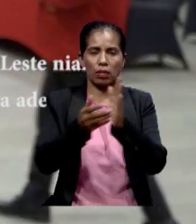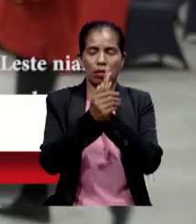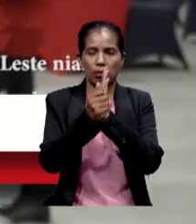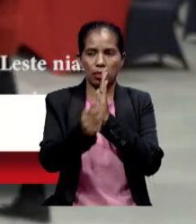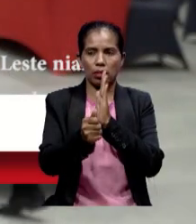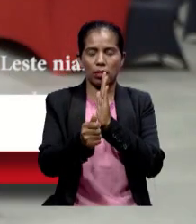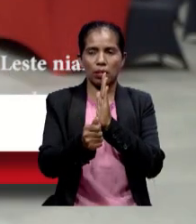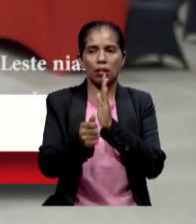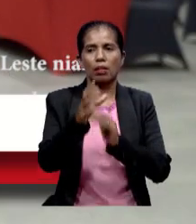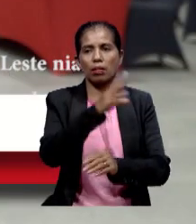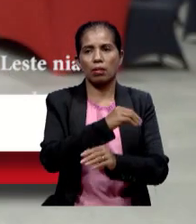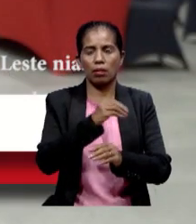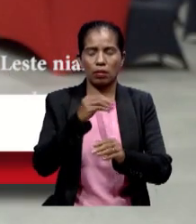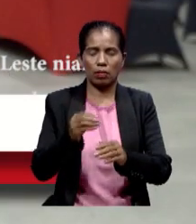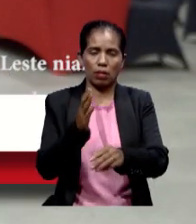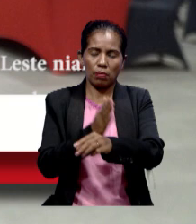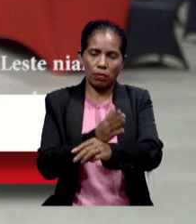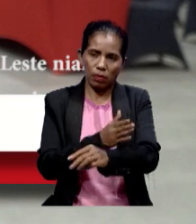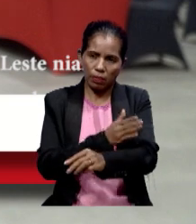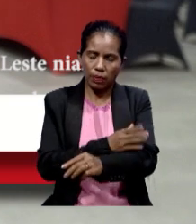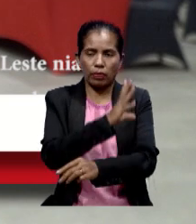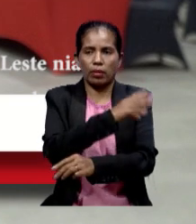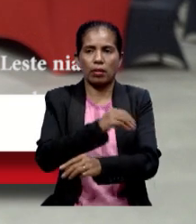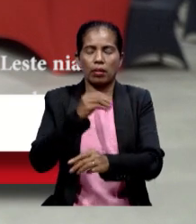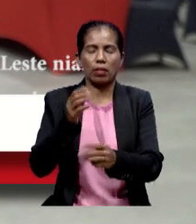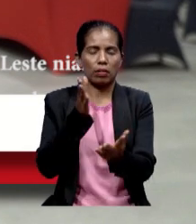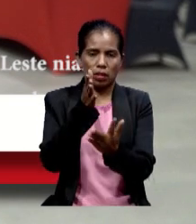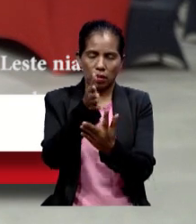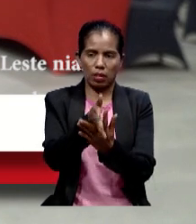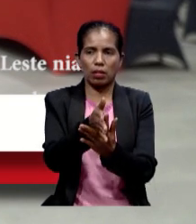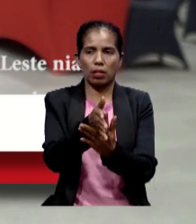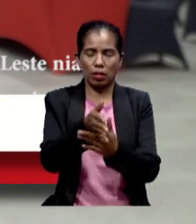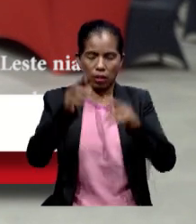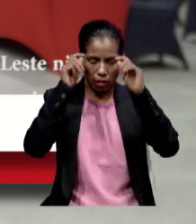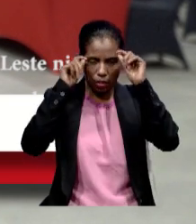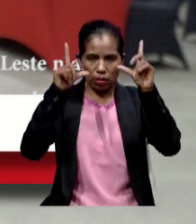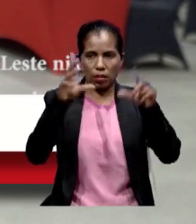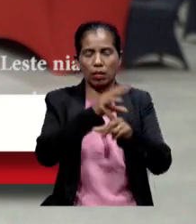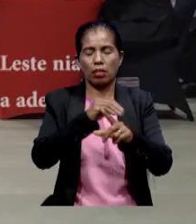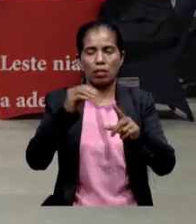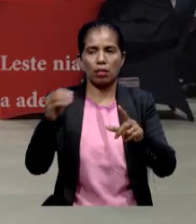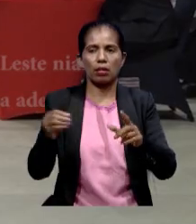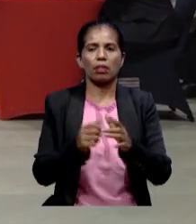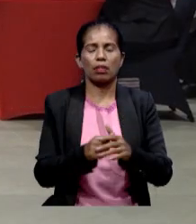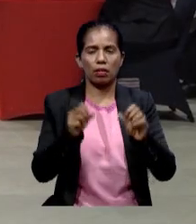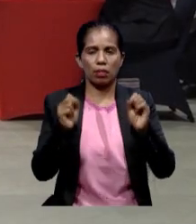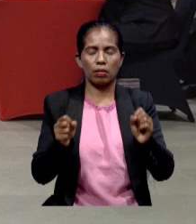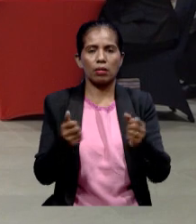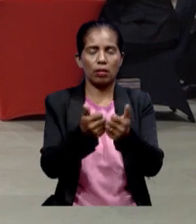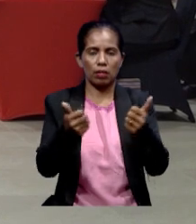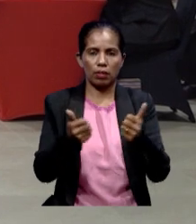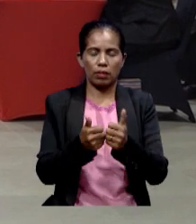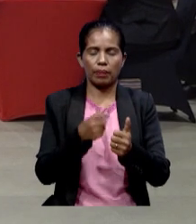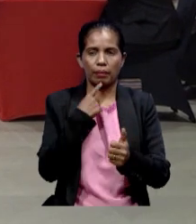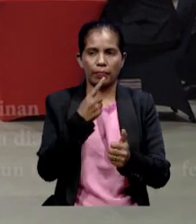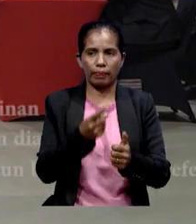for it to improve the assessment for Timor-Leste application to the ASEAN. There are